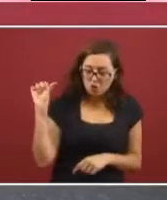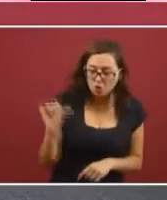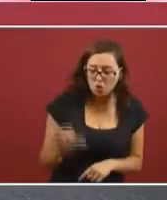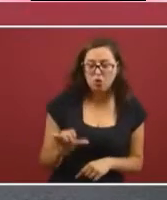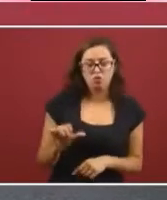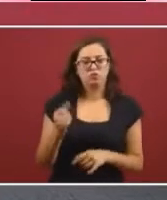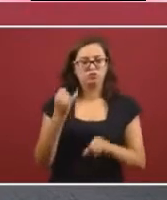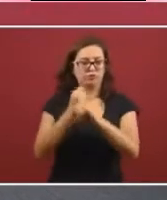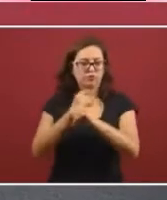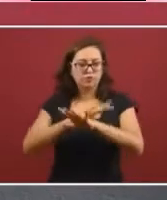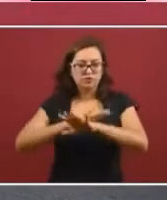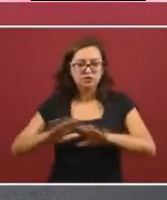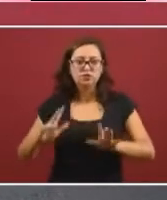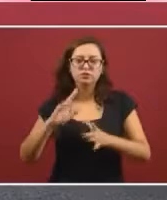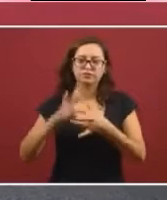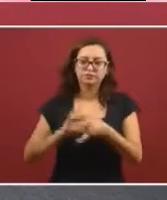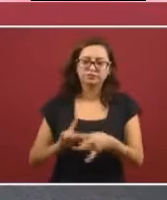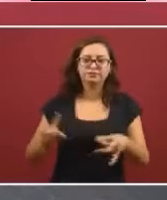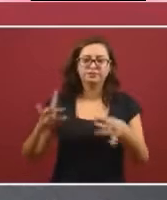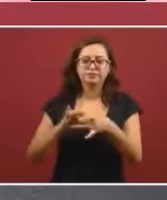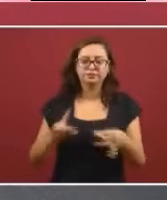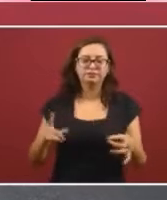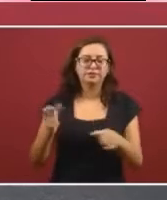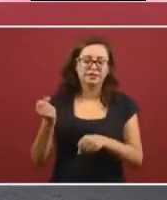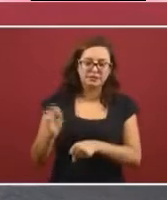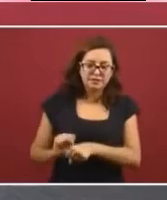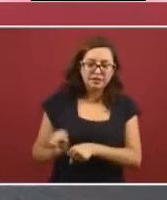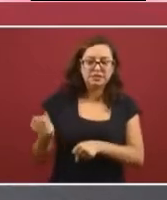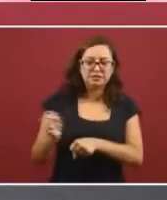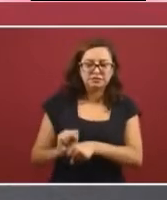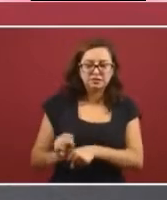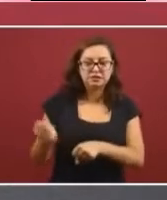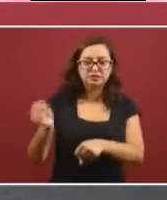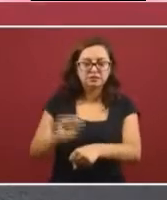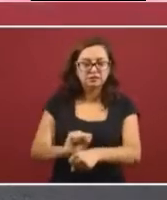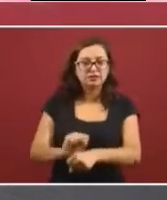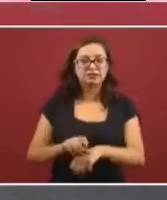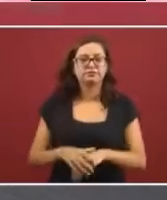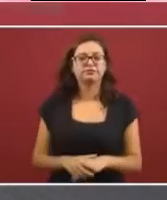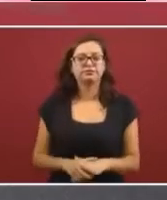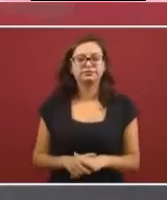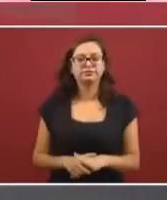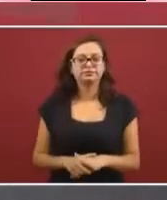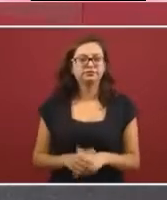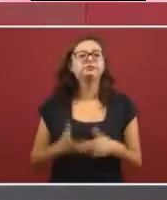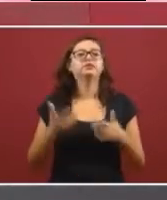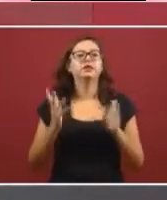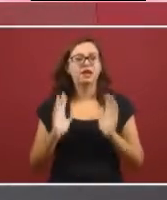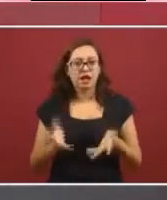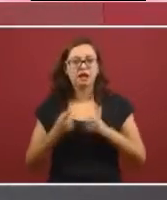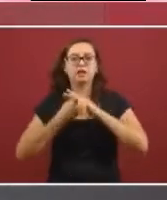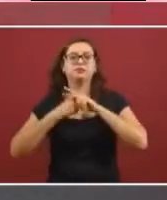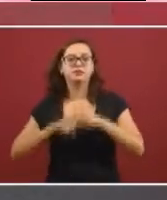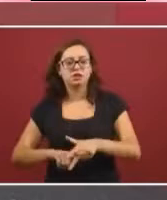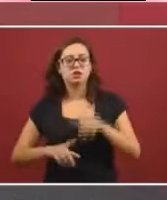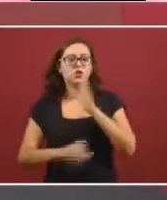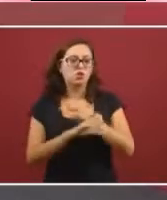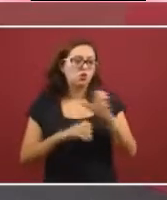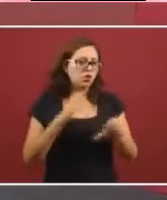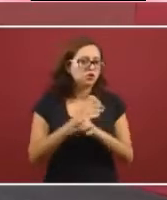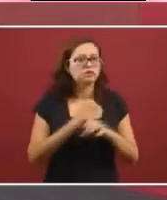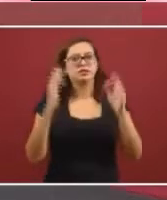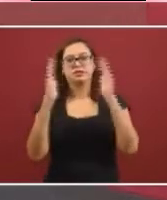like we get a report every week as to what they are confiscating